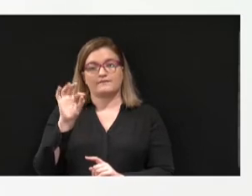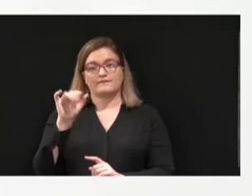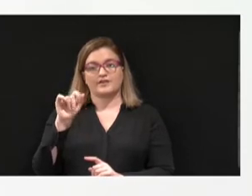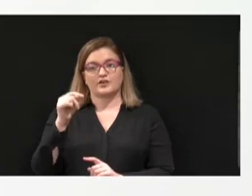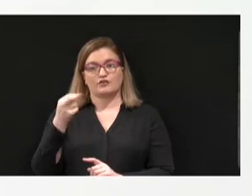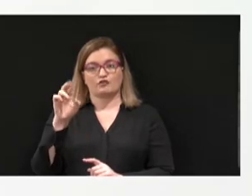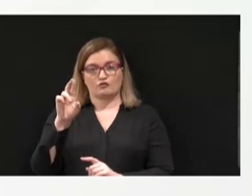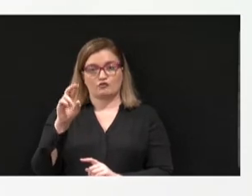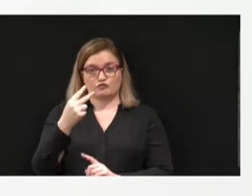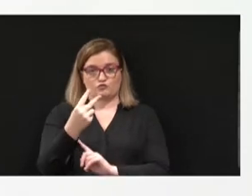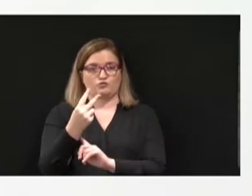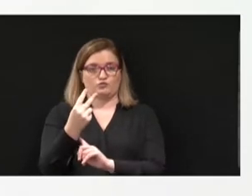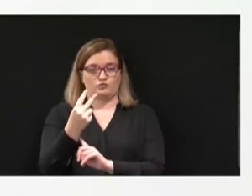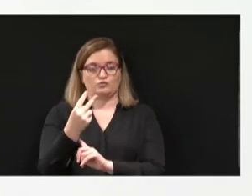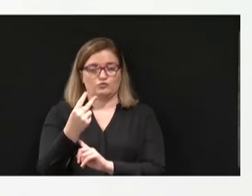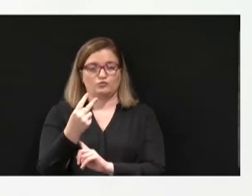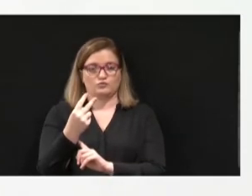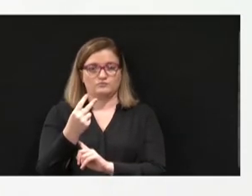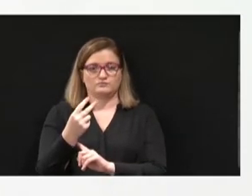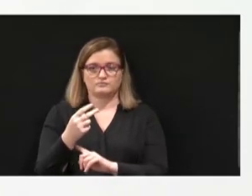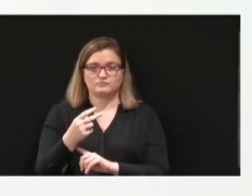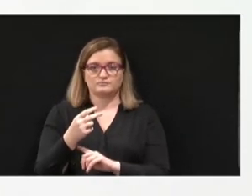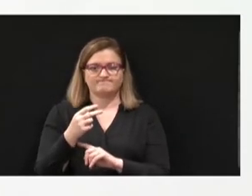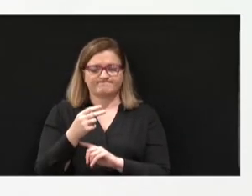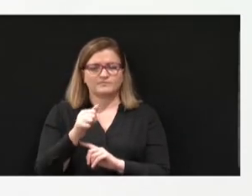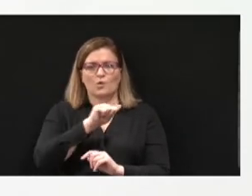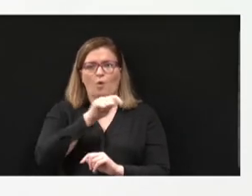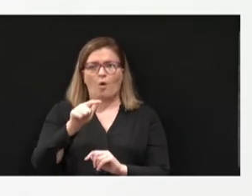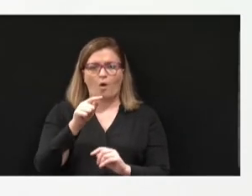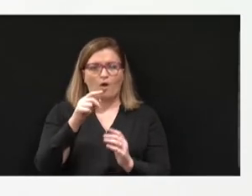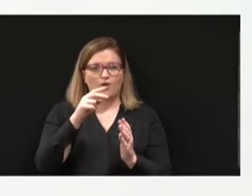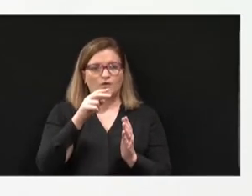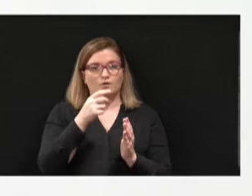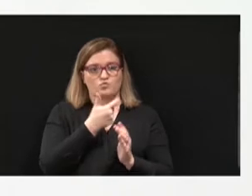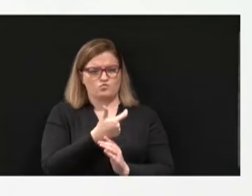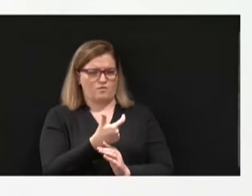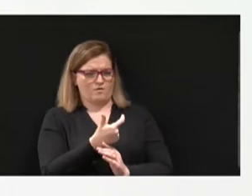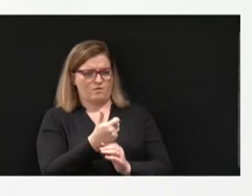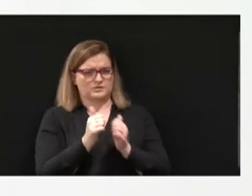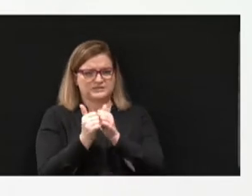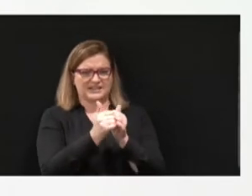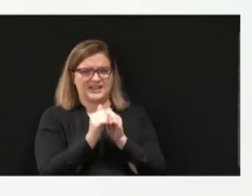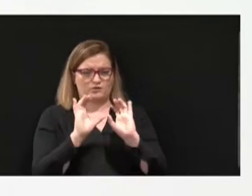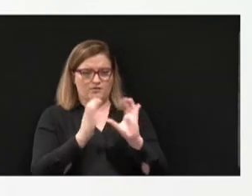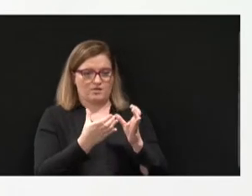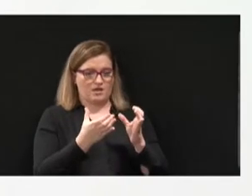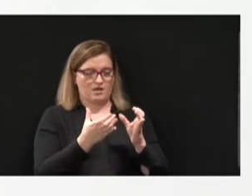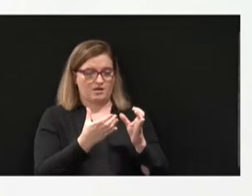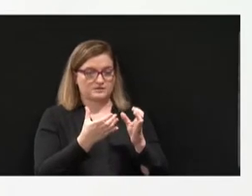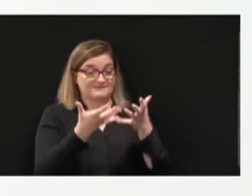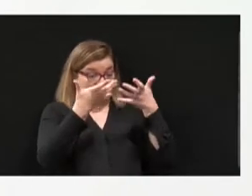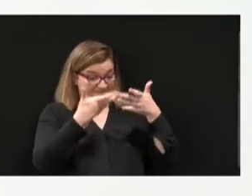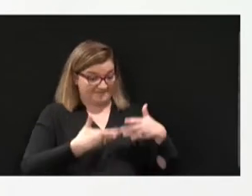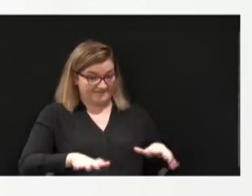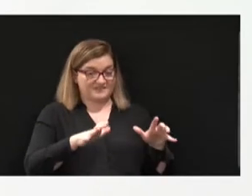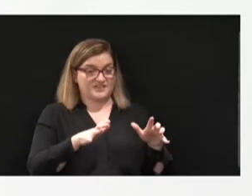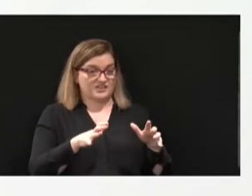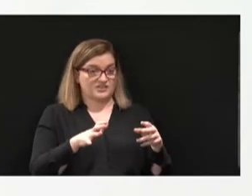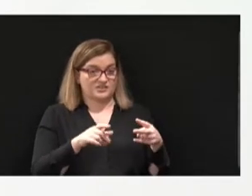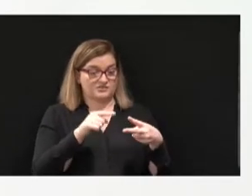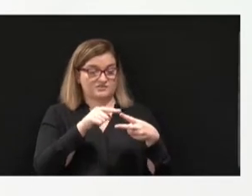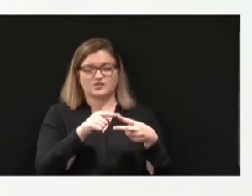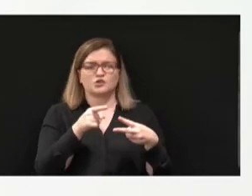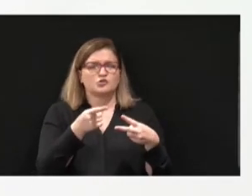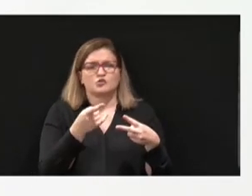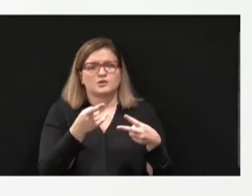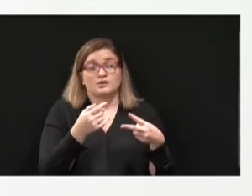class. And then they had to write an analysis of that. Well, you either are a fan of The Godfather or you're